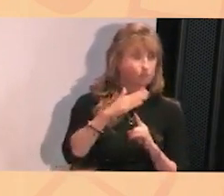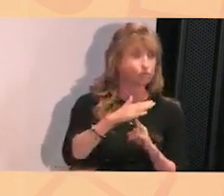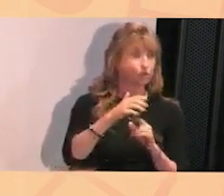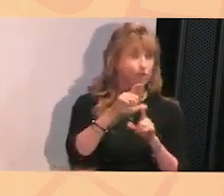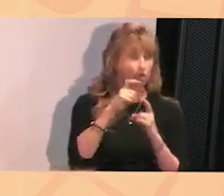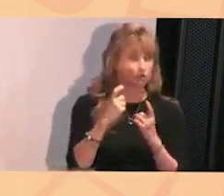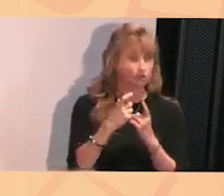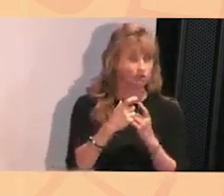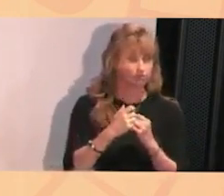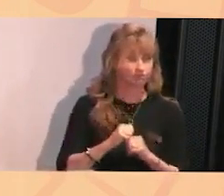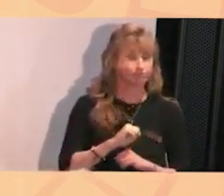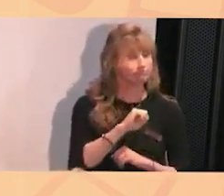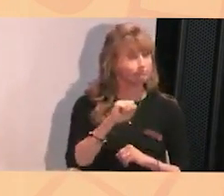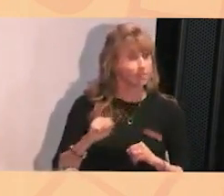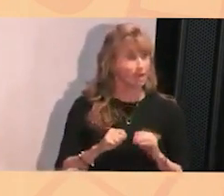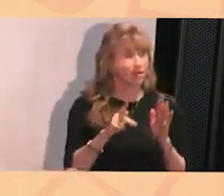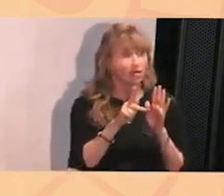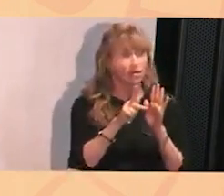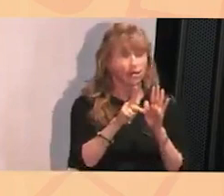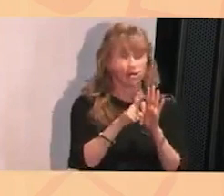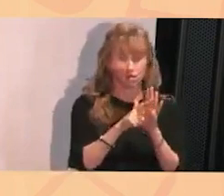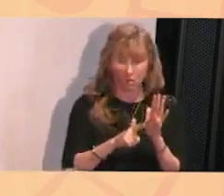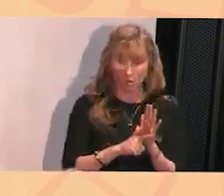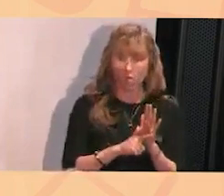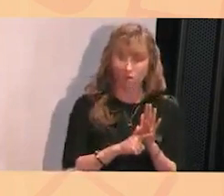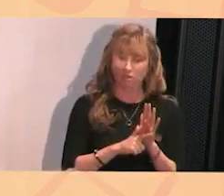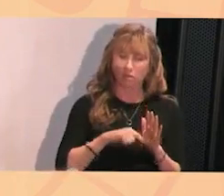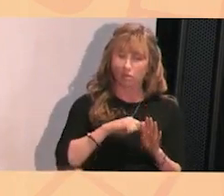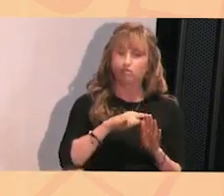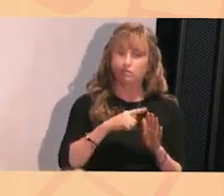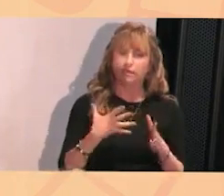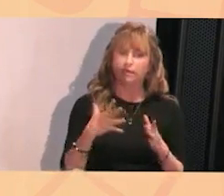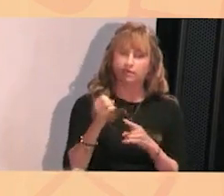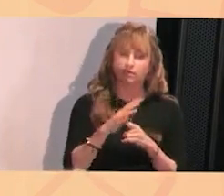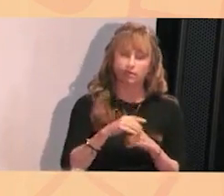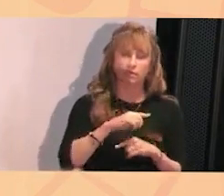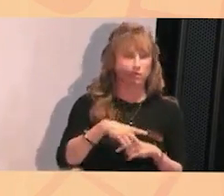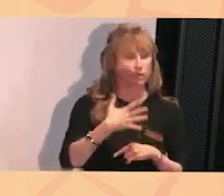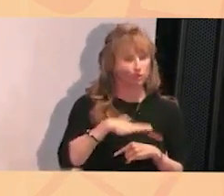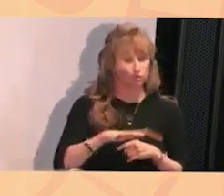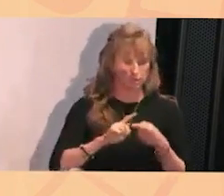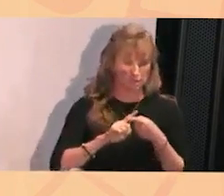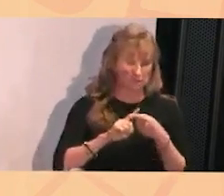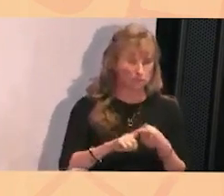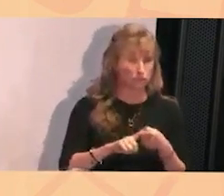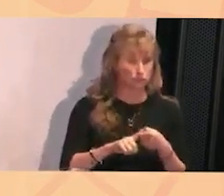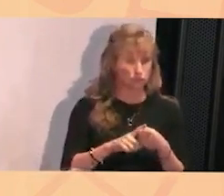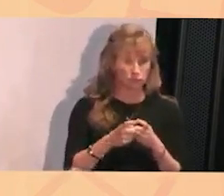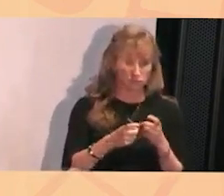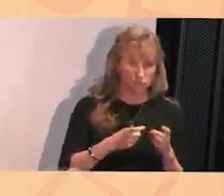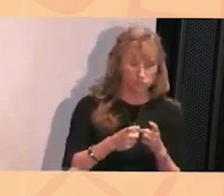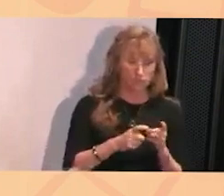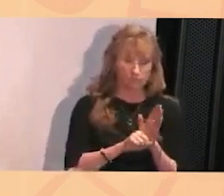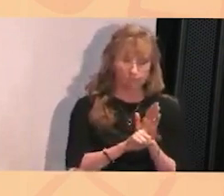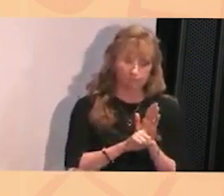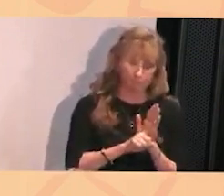law. We will continue to promote traditional elders' voice, calling for self-determination and for policies to support the